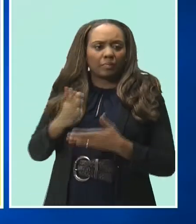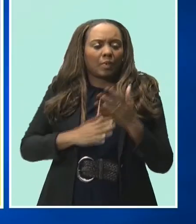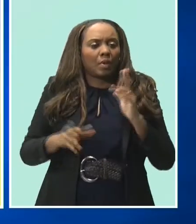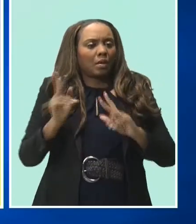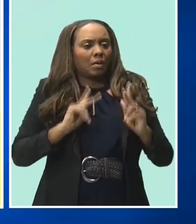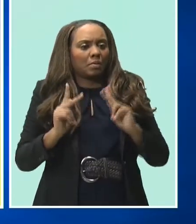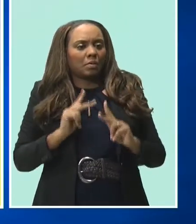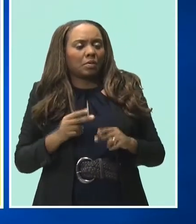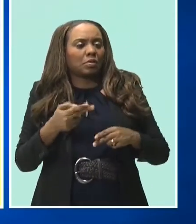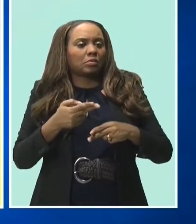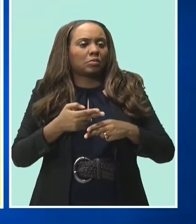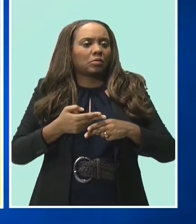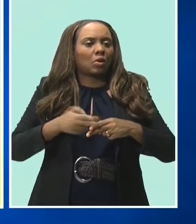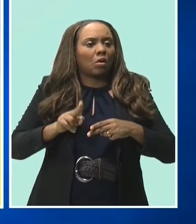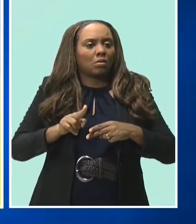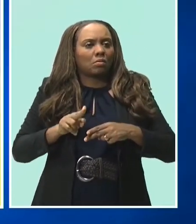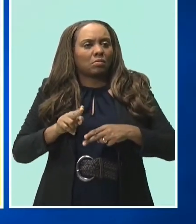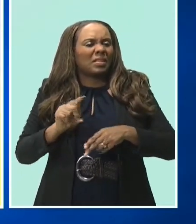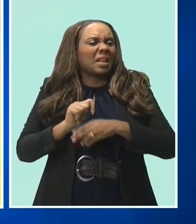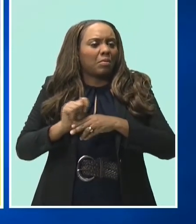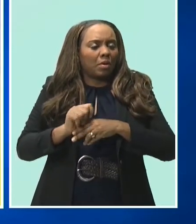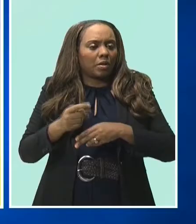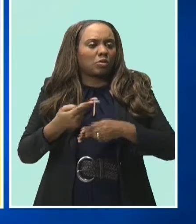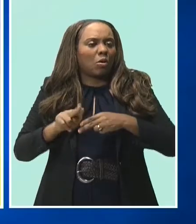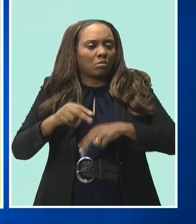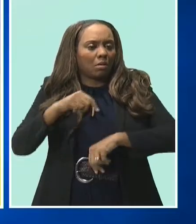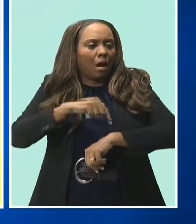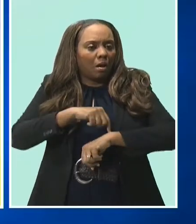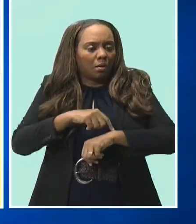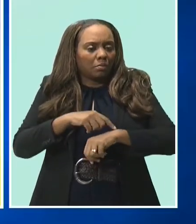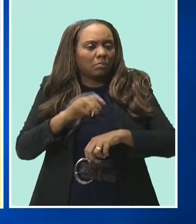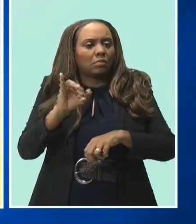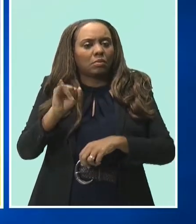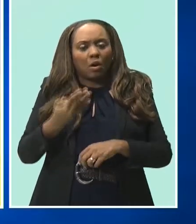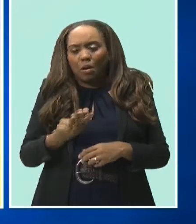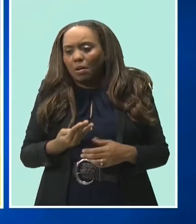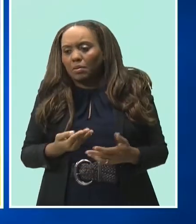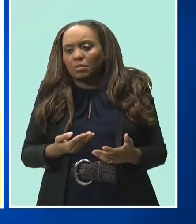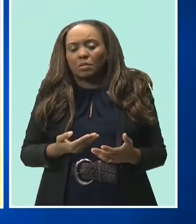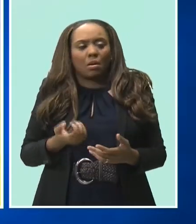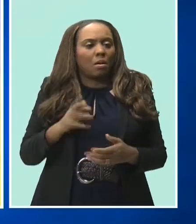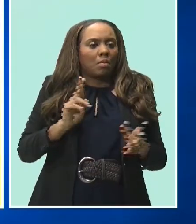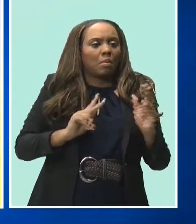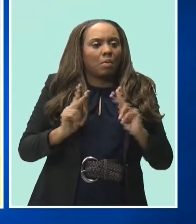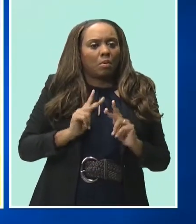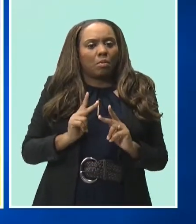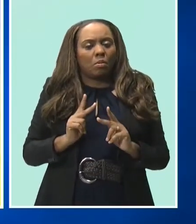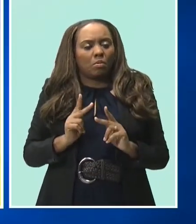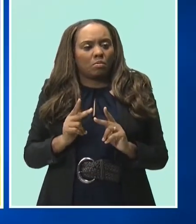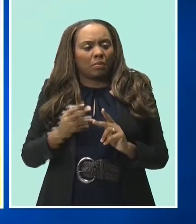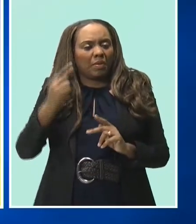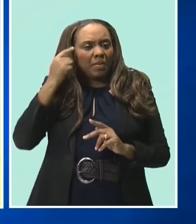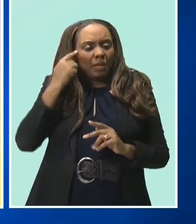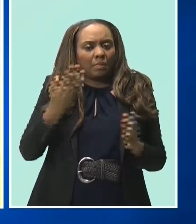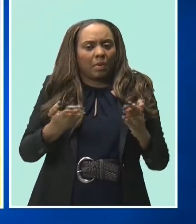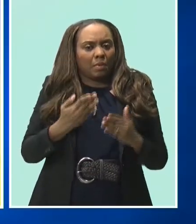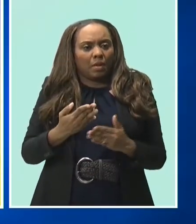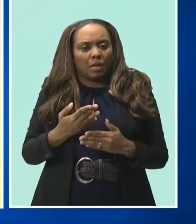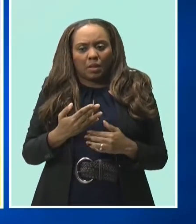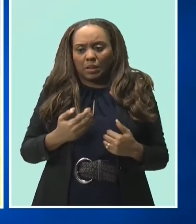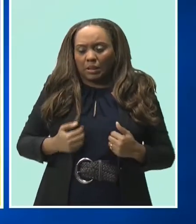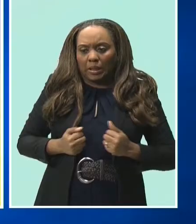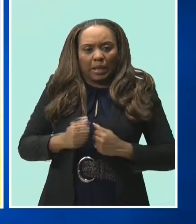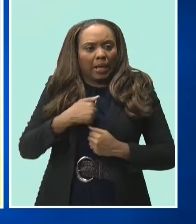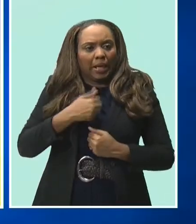positions within the public service, or for those who are in line for promotion. And these people may feel